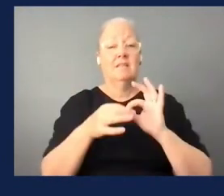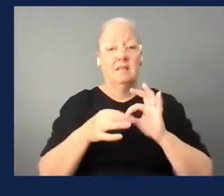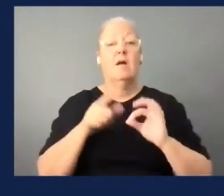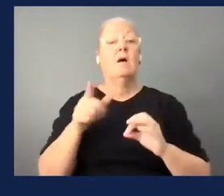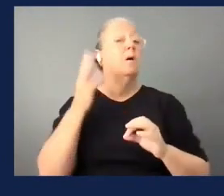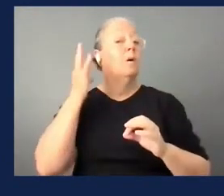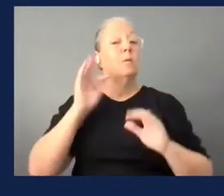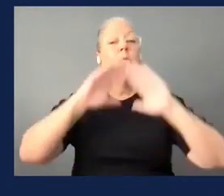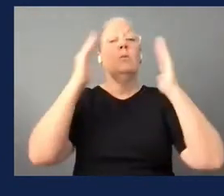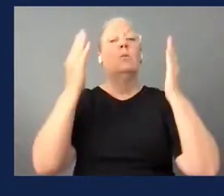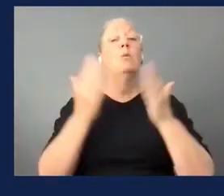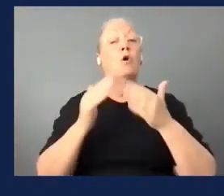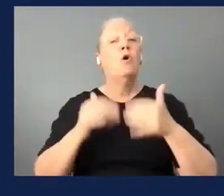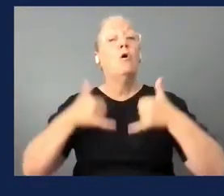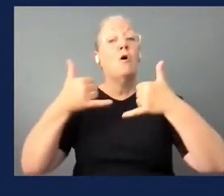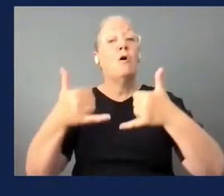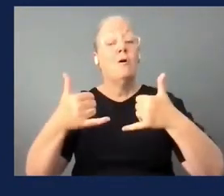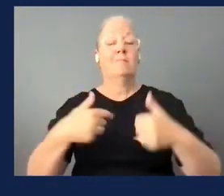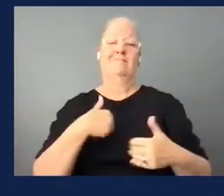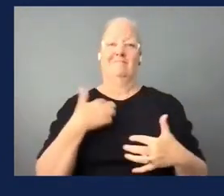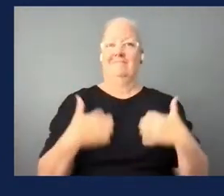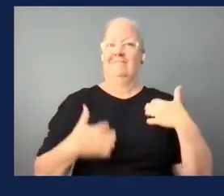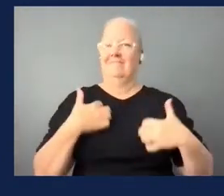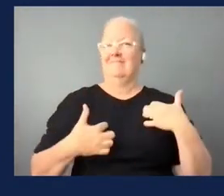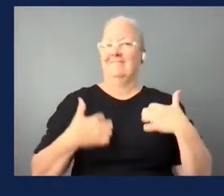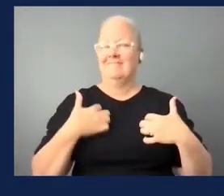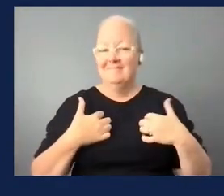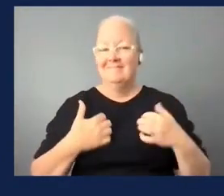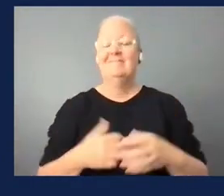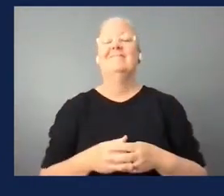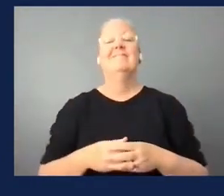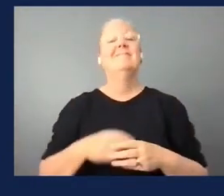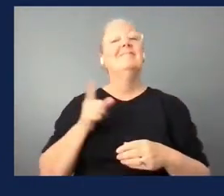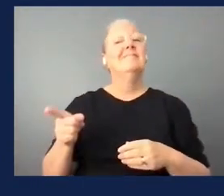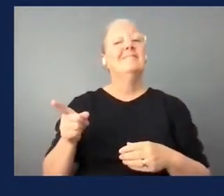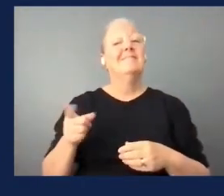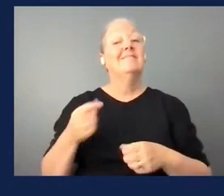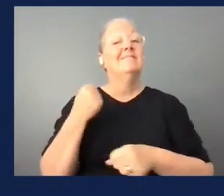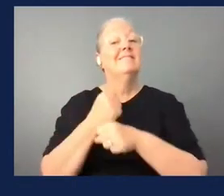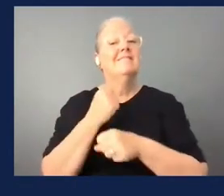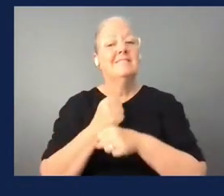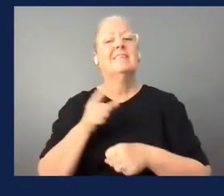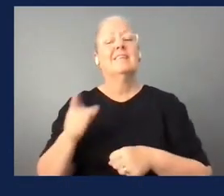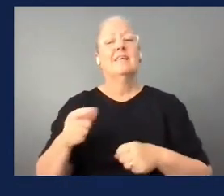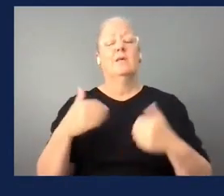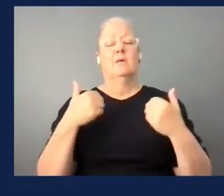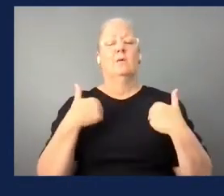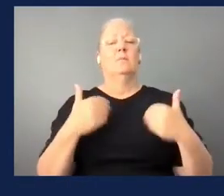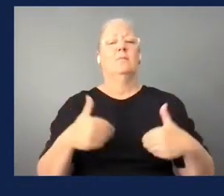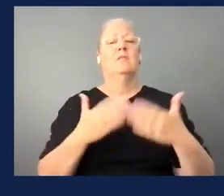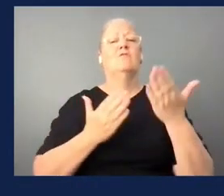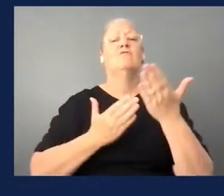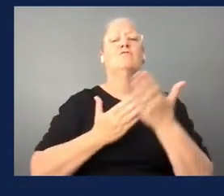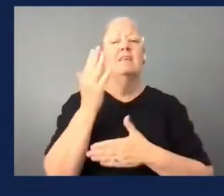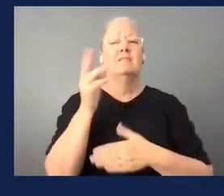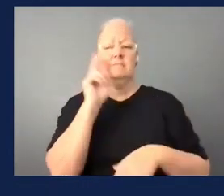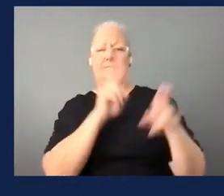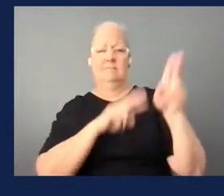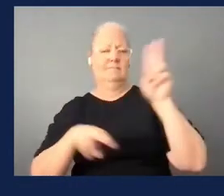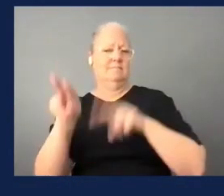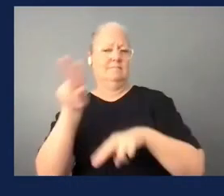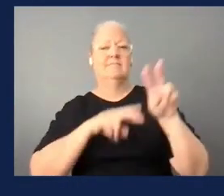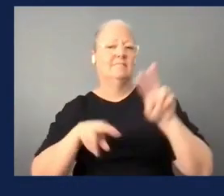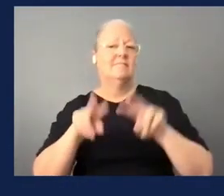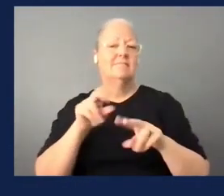we're all looking forward to it. And V worked on the human rights risk assessment ahead of that tournament. So they'll